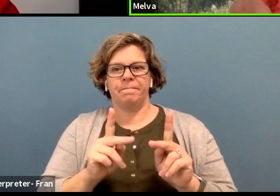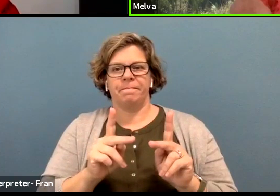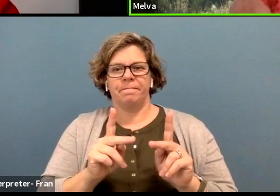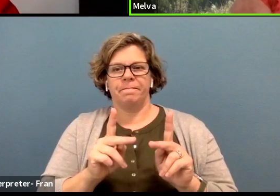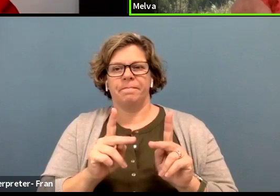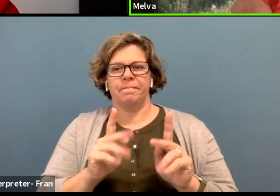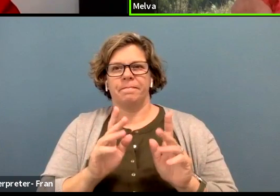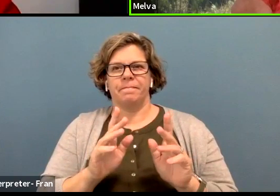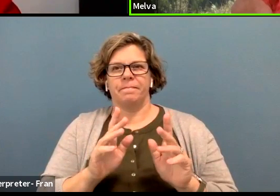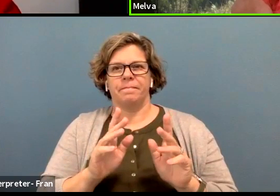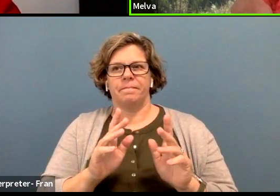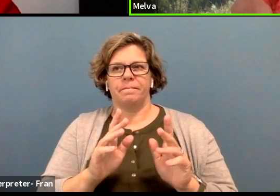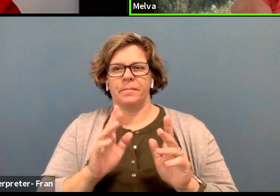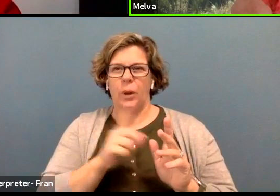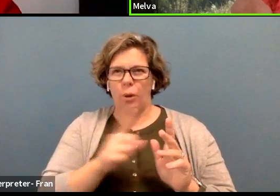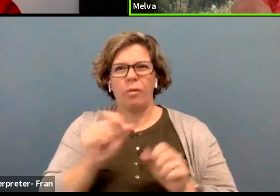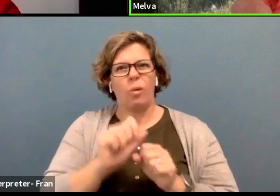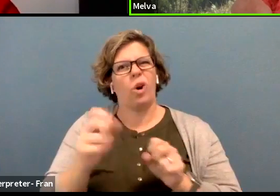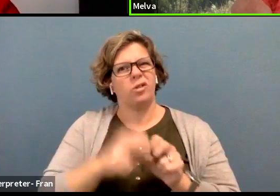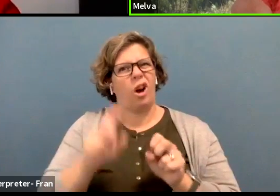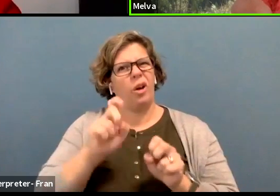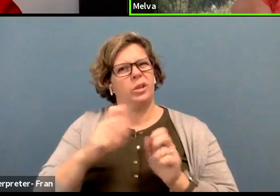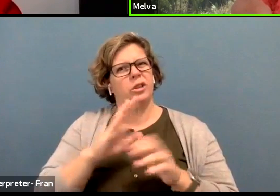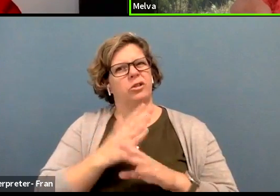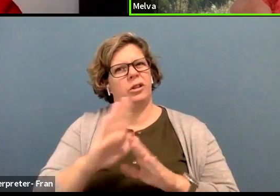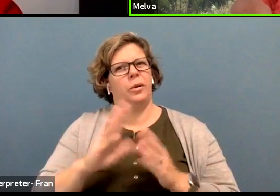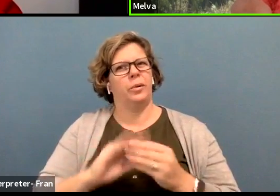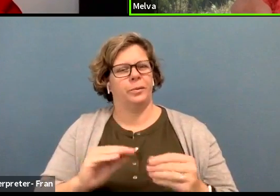deserves to have their story told.